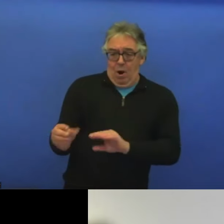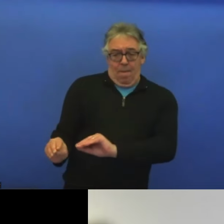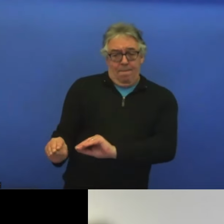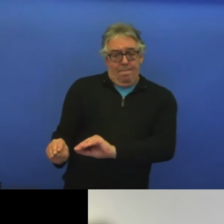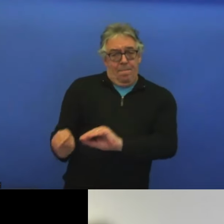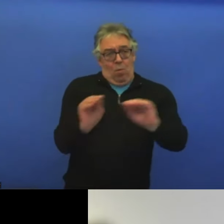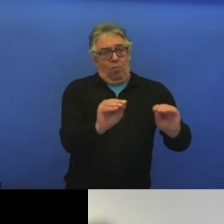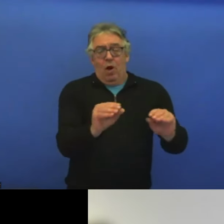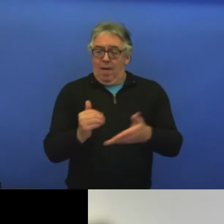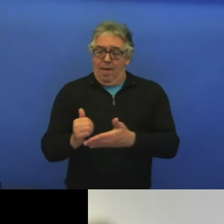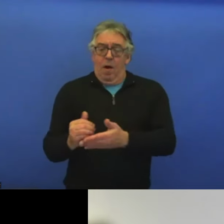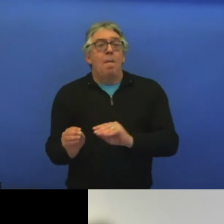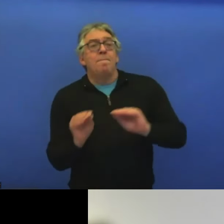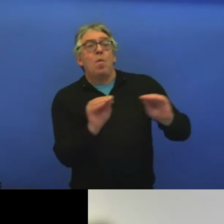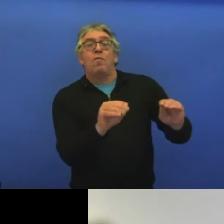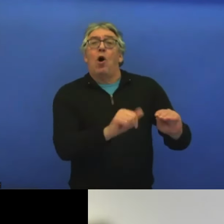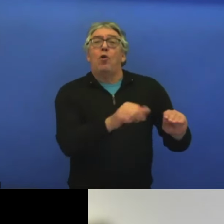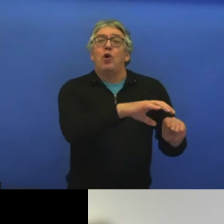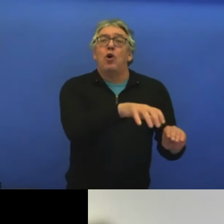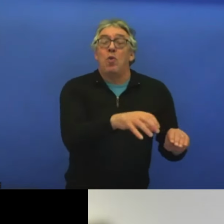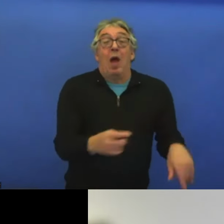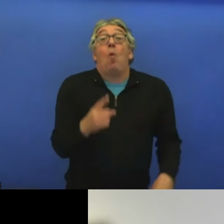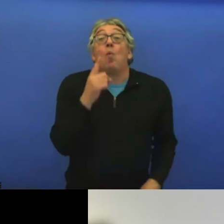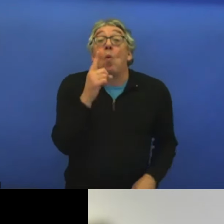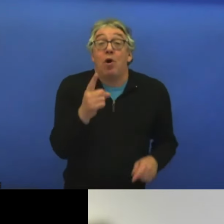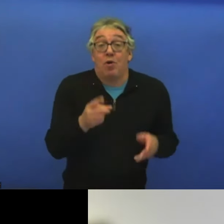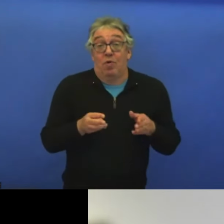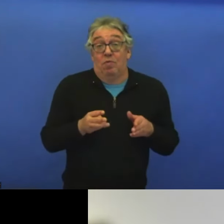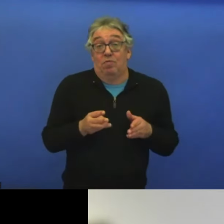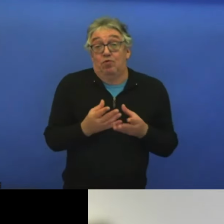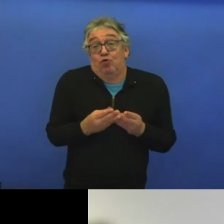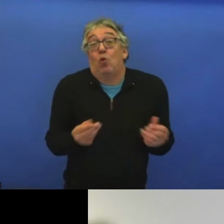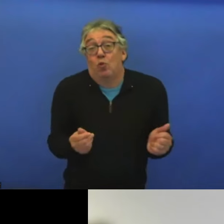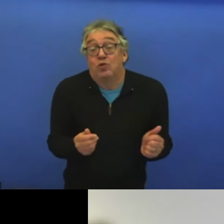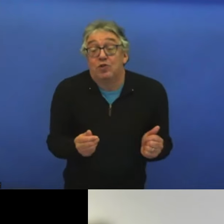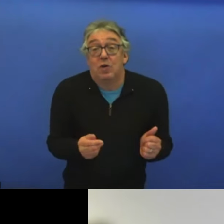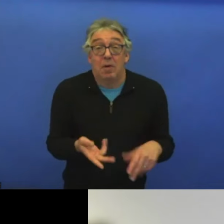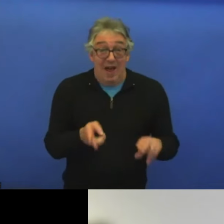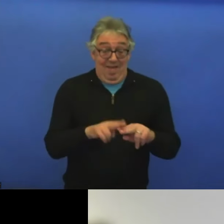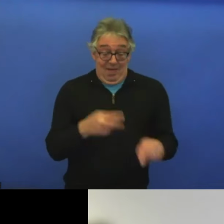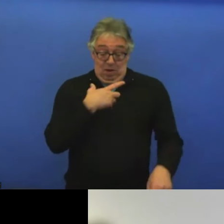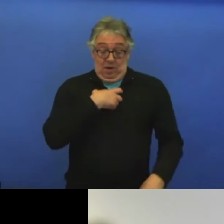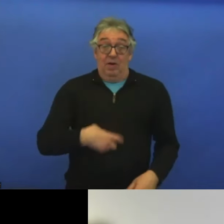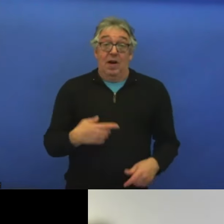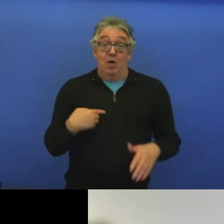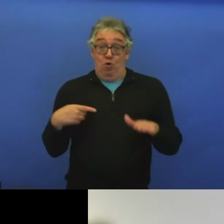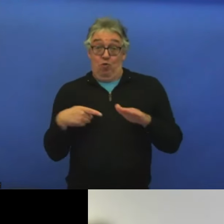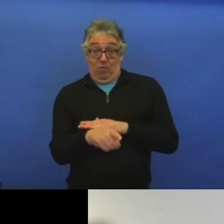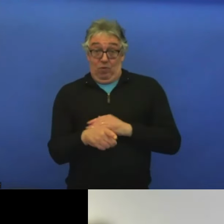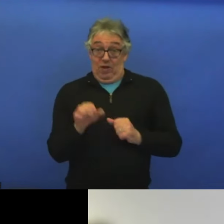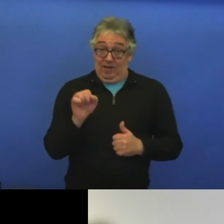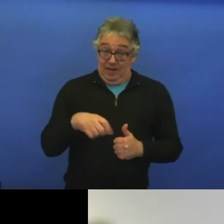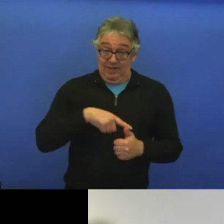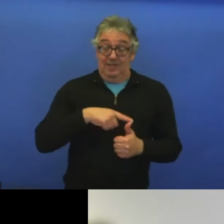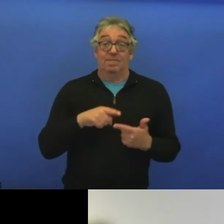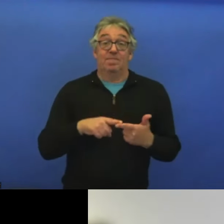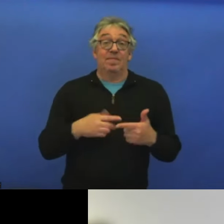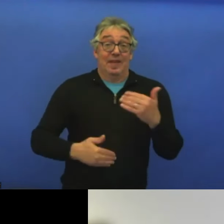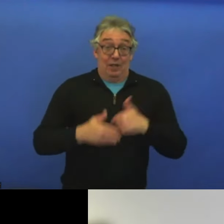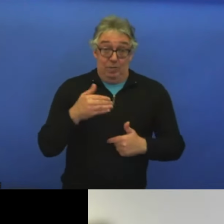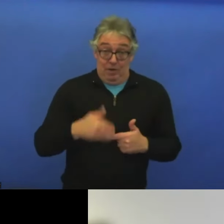However, what I know from resettlement is that when you're a refugee with disability,